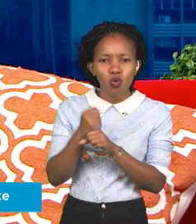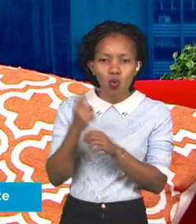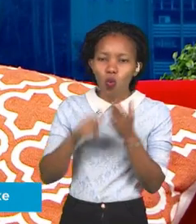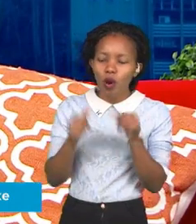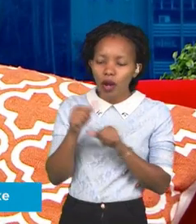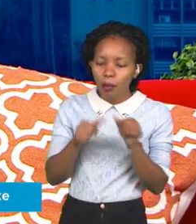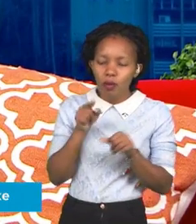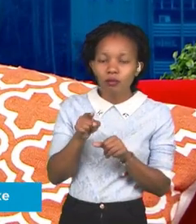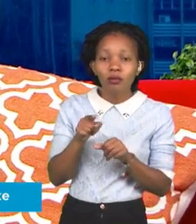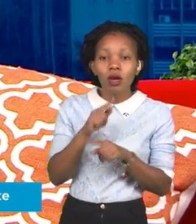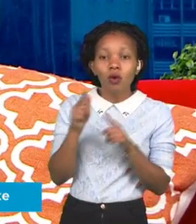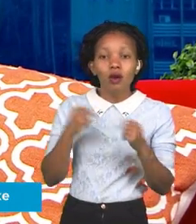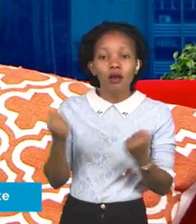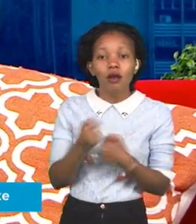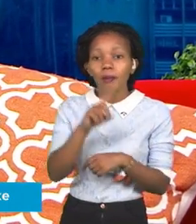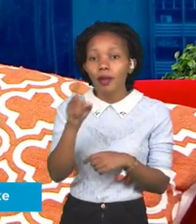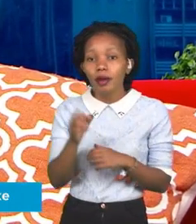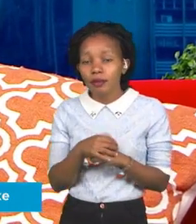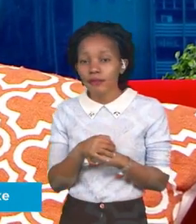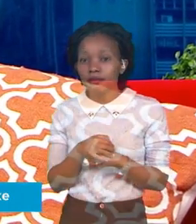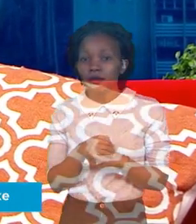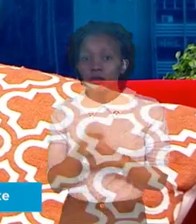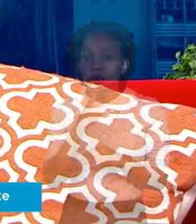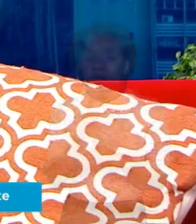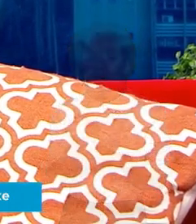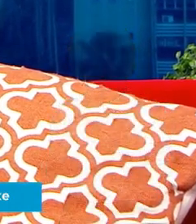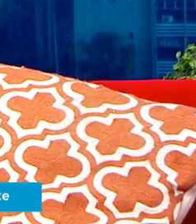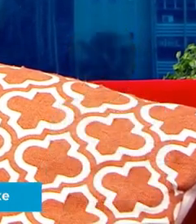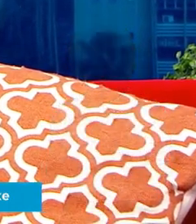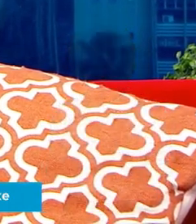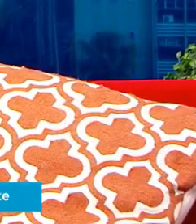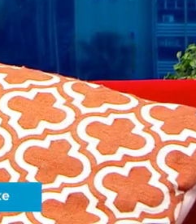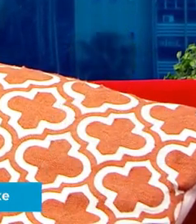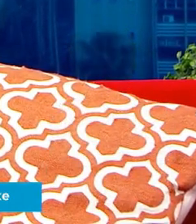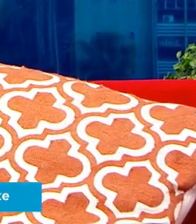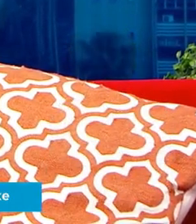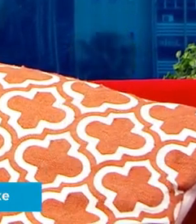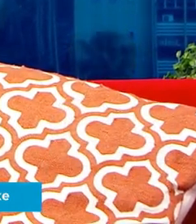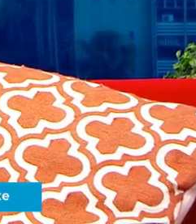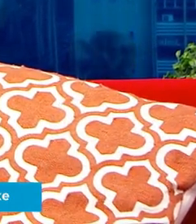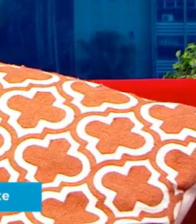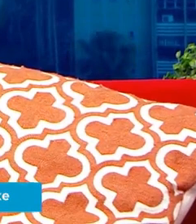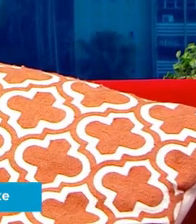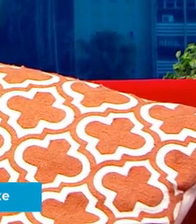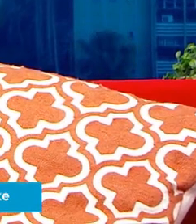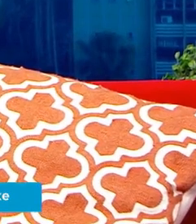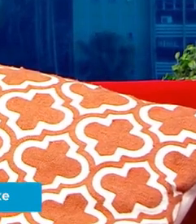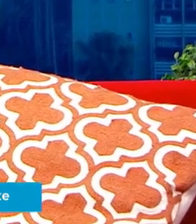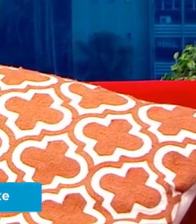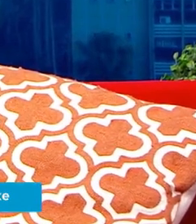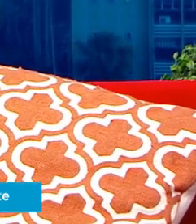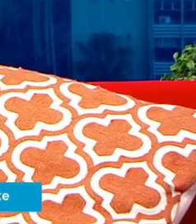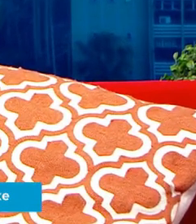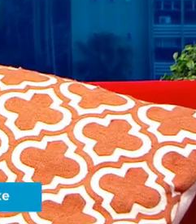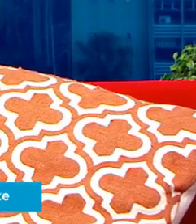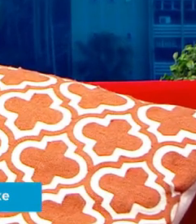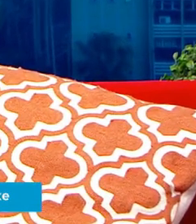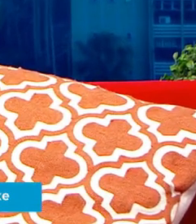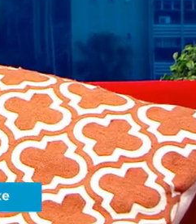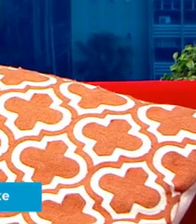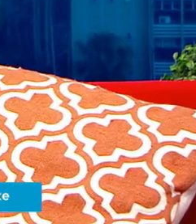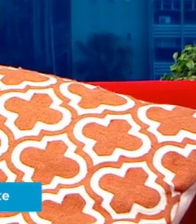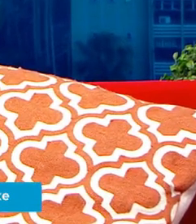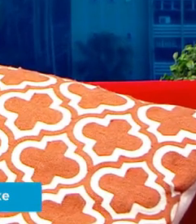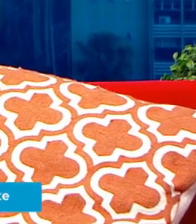it? Okay. When it happened? Did he let it out? Did he talk to someone? Did he have a sit down with her and say, you know, we are